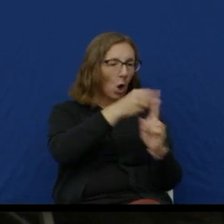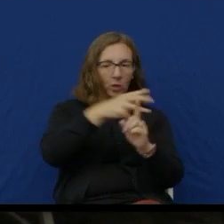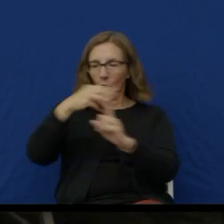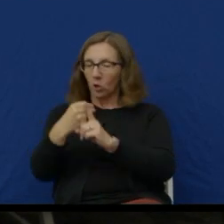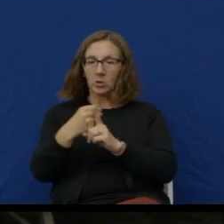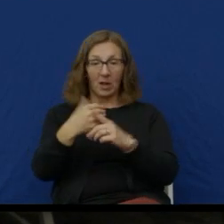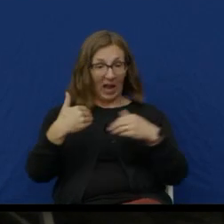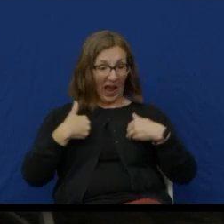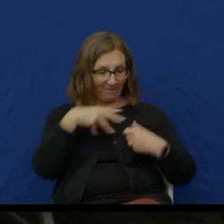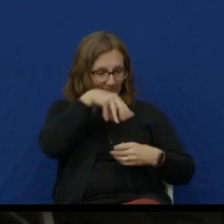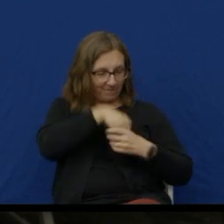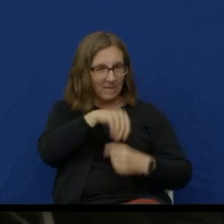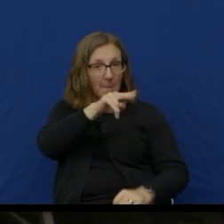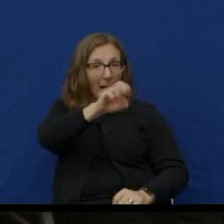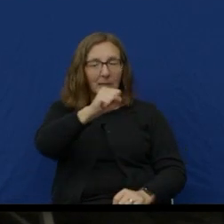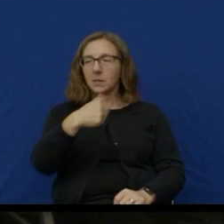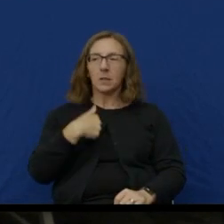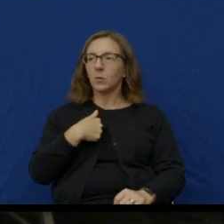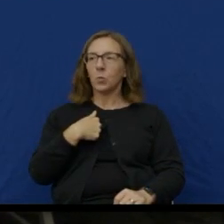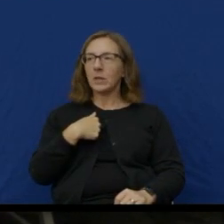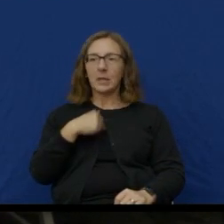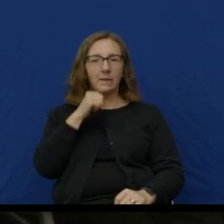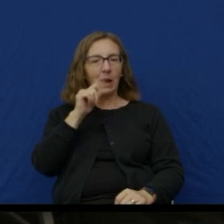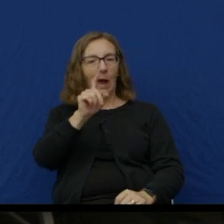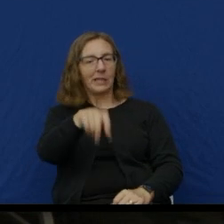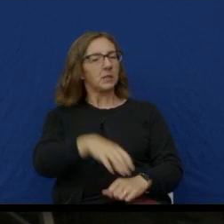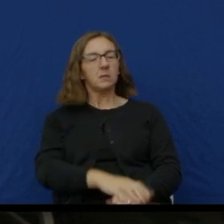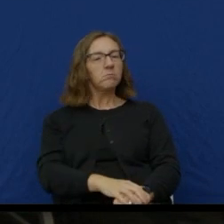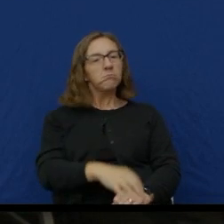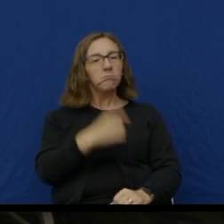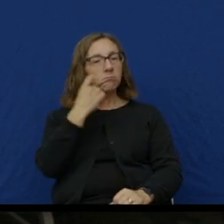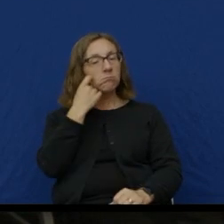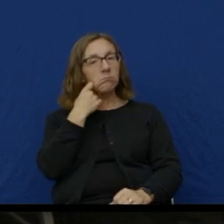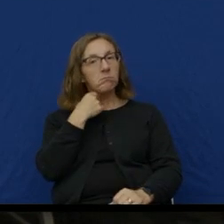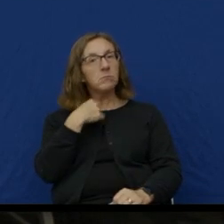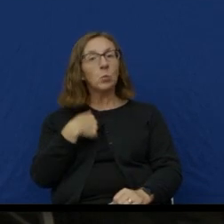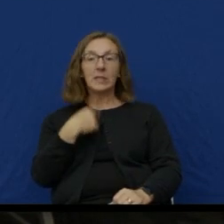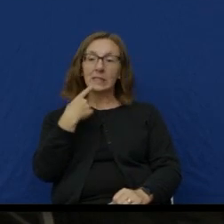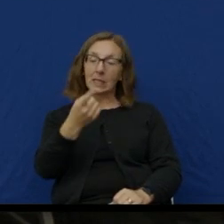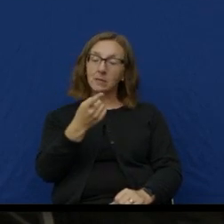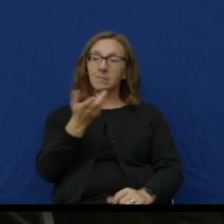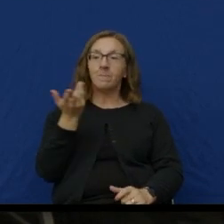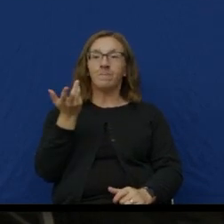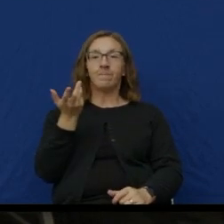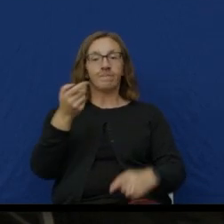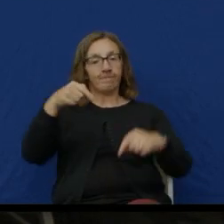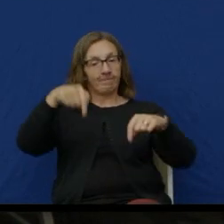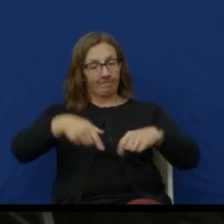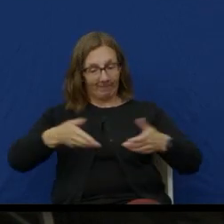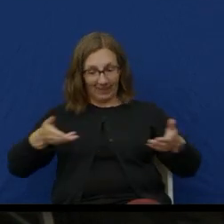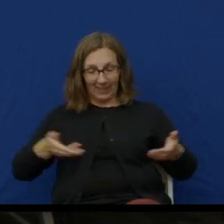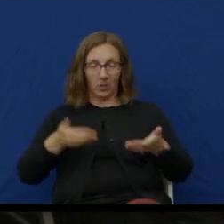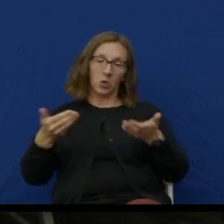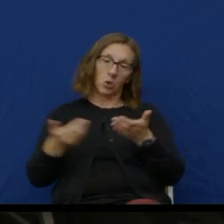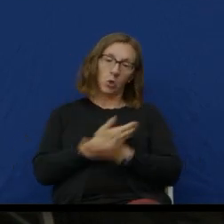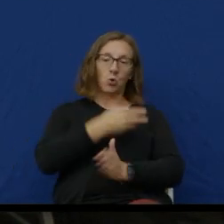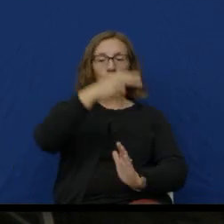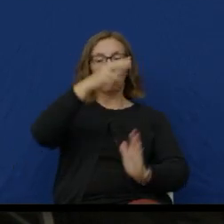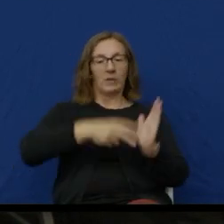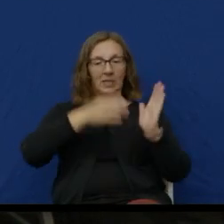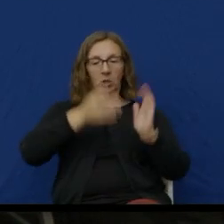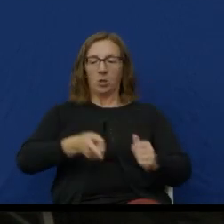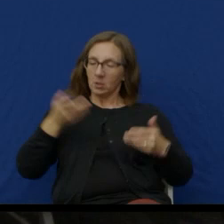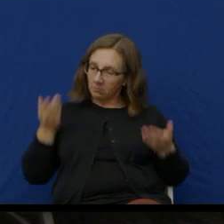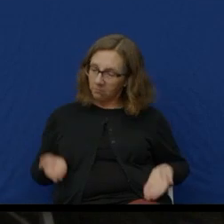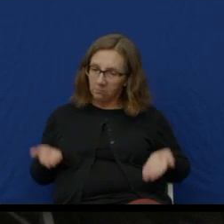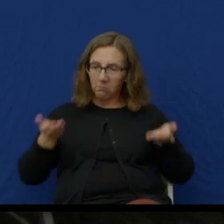we asked them? We haven't asked them. We've just said, here's a new basal reader and you're going to start reading. We